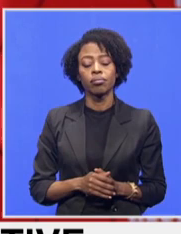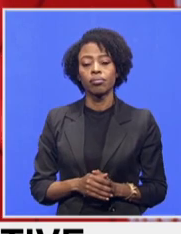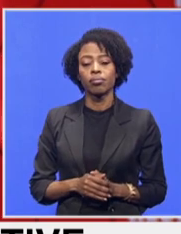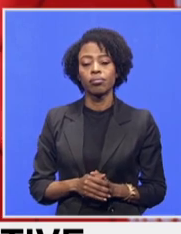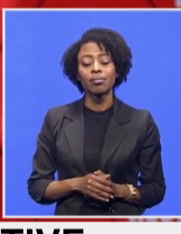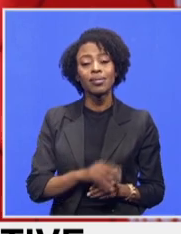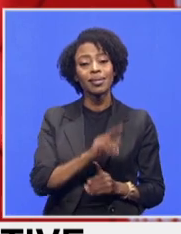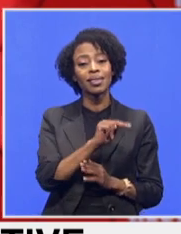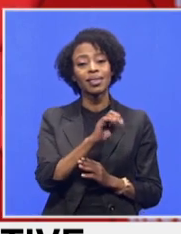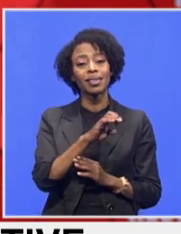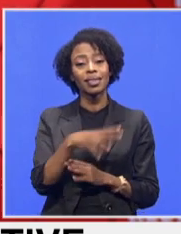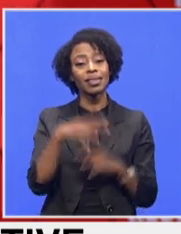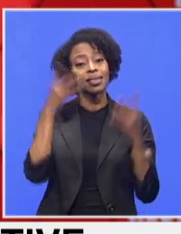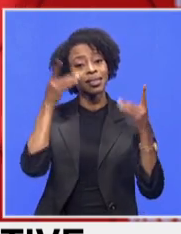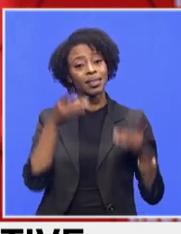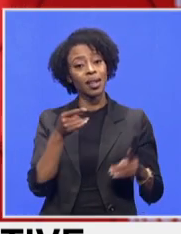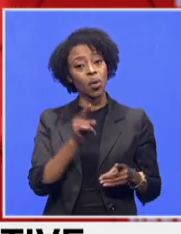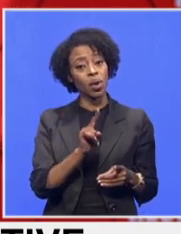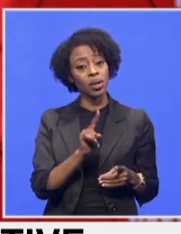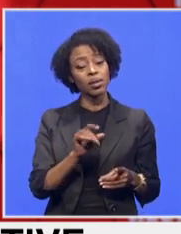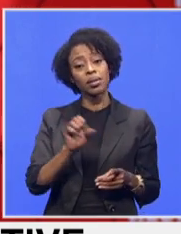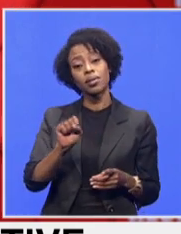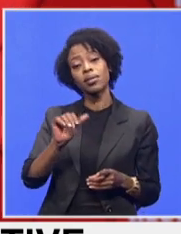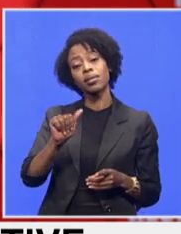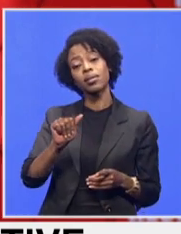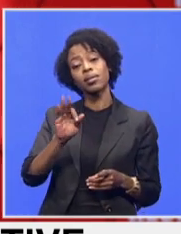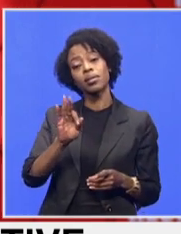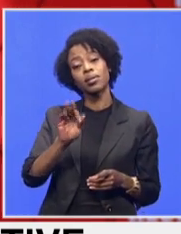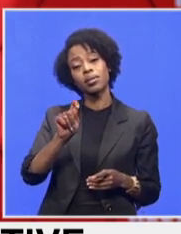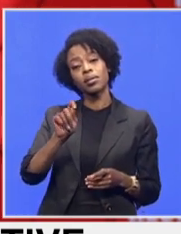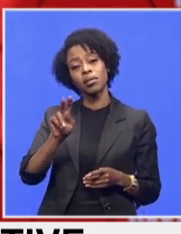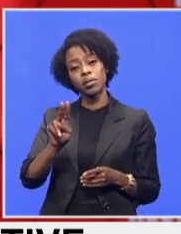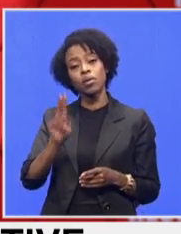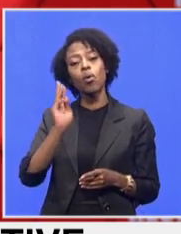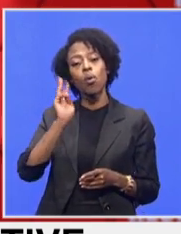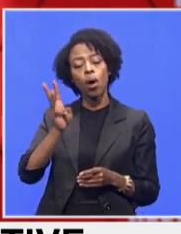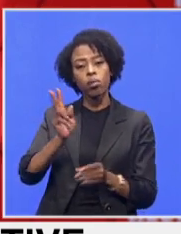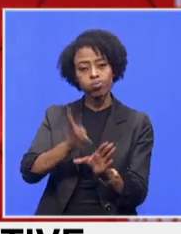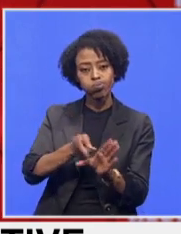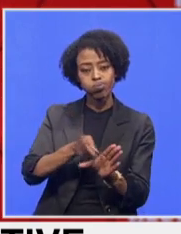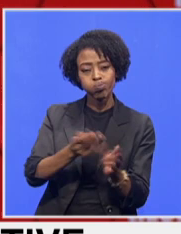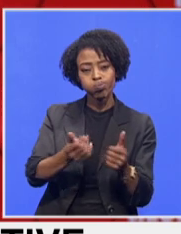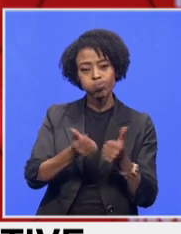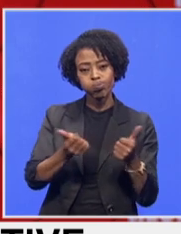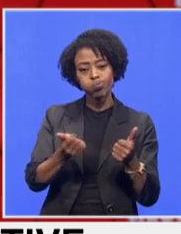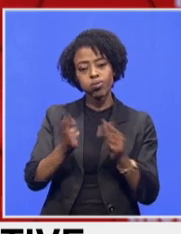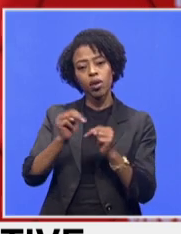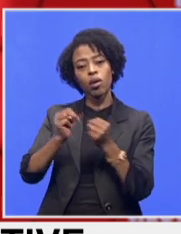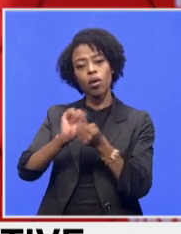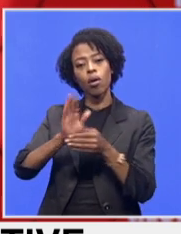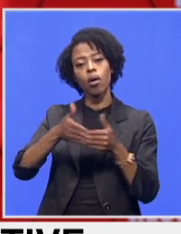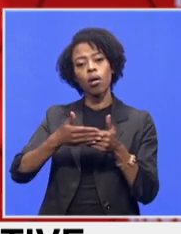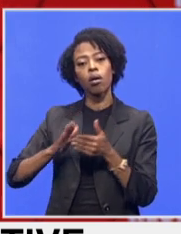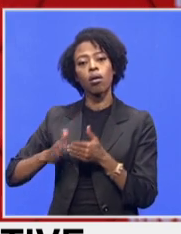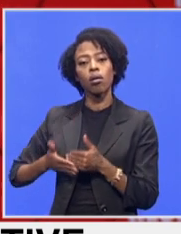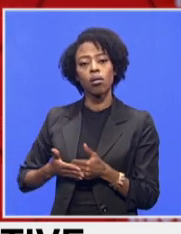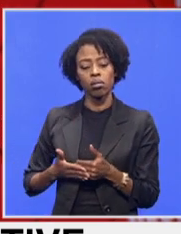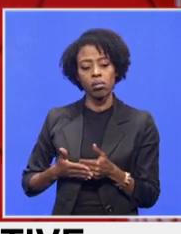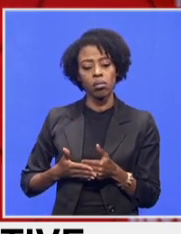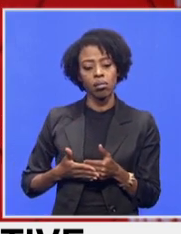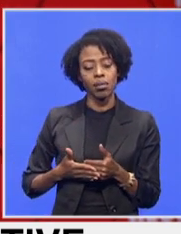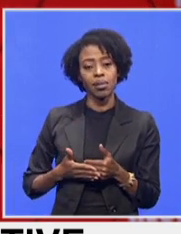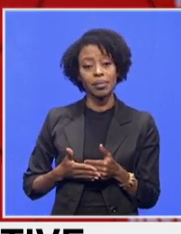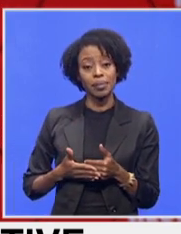March, 2023. The NEC resolved that SAFTU will participate in the national shutdown.